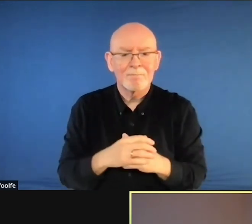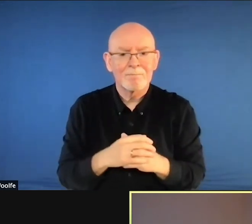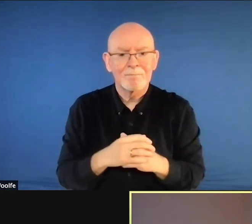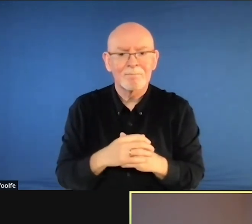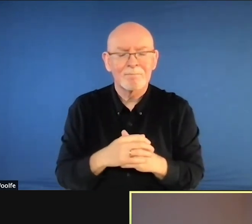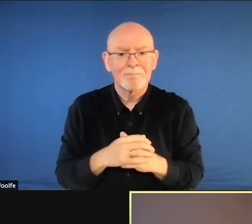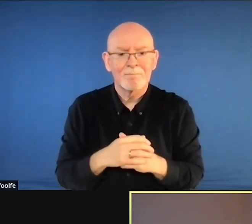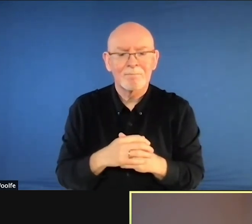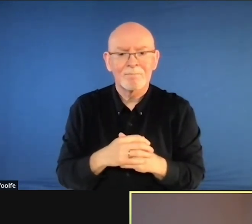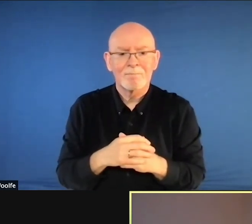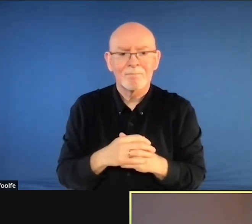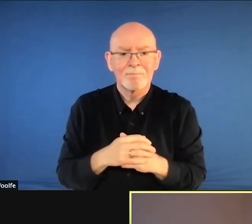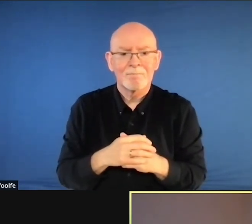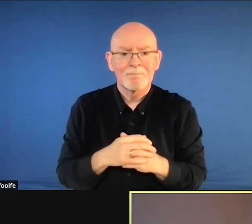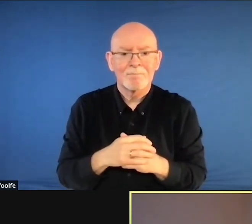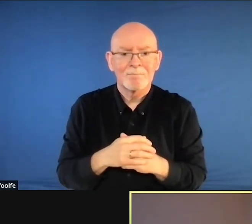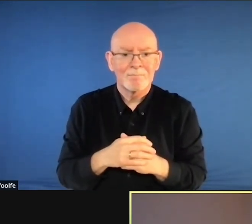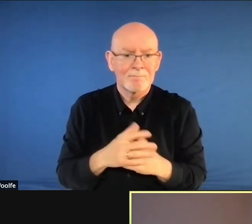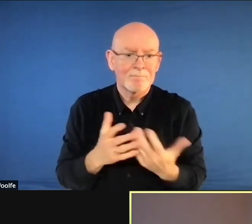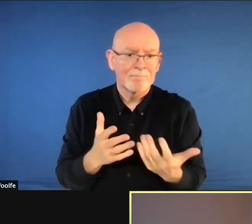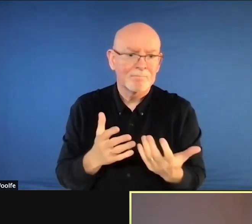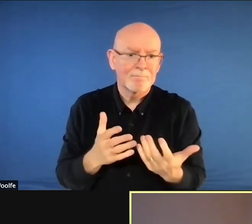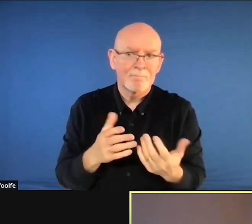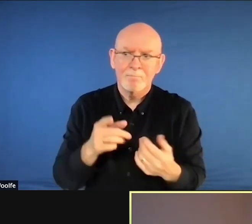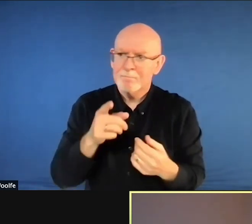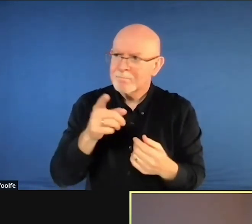examples of such research,